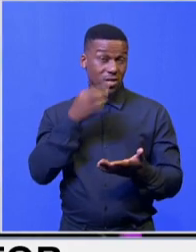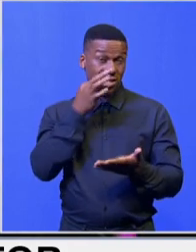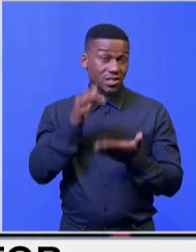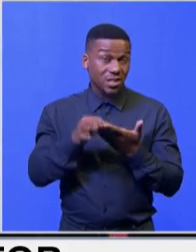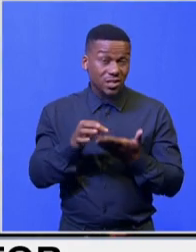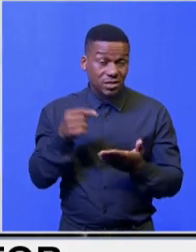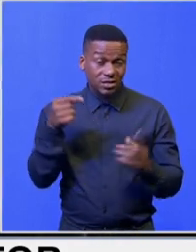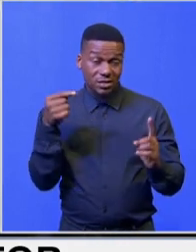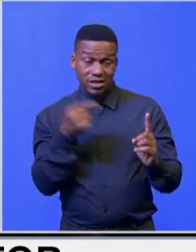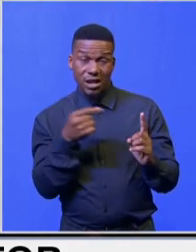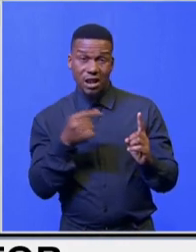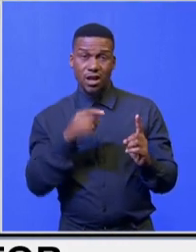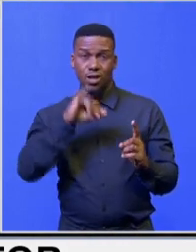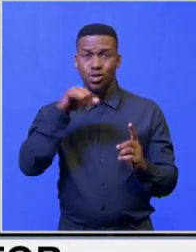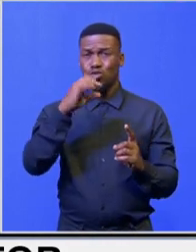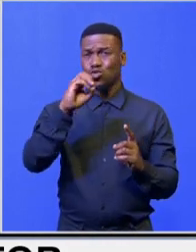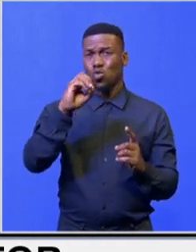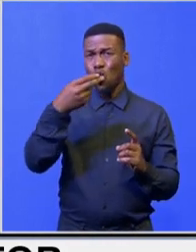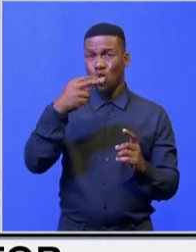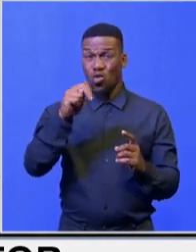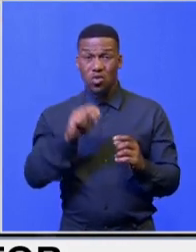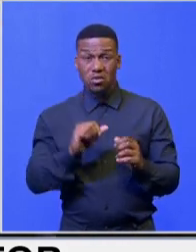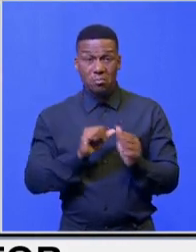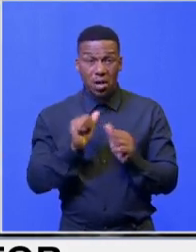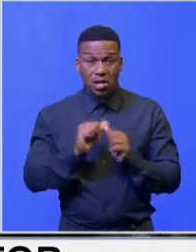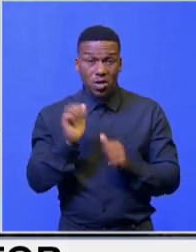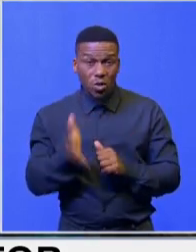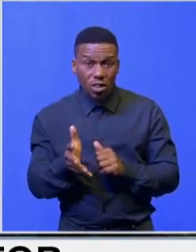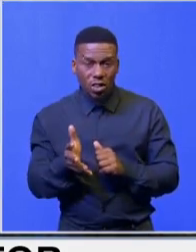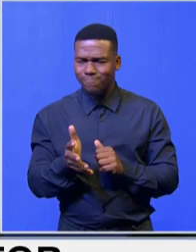Steenhuisen at the helm will do any better, because